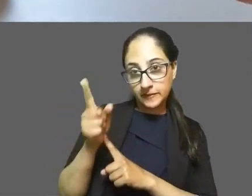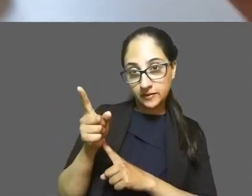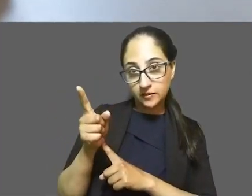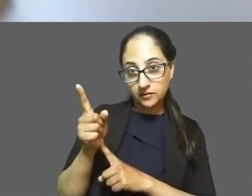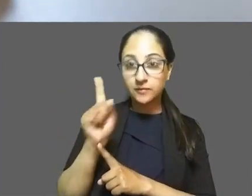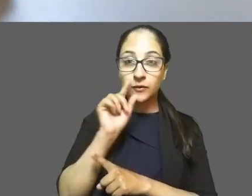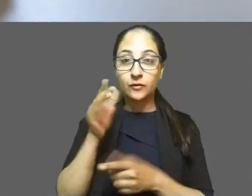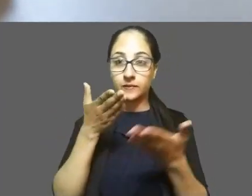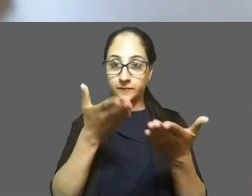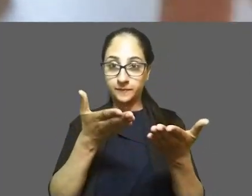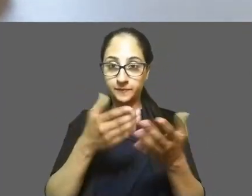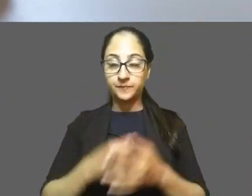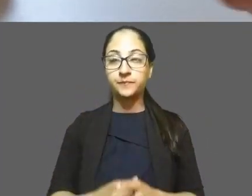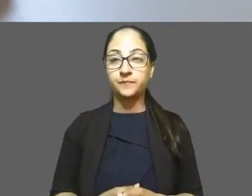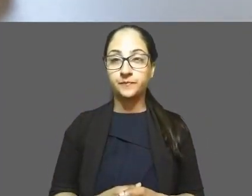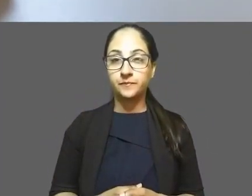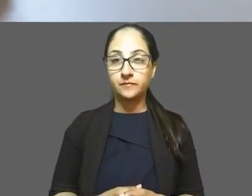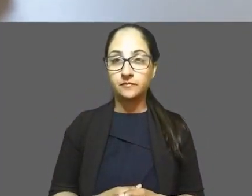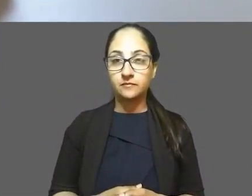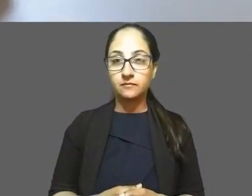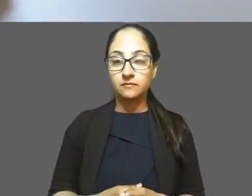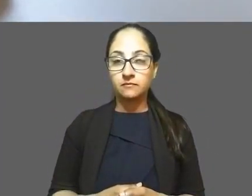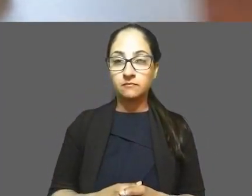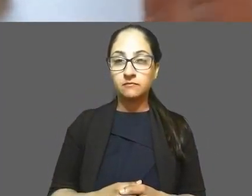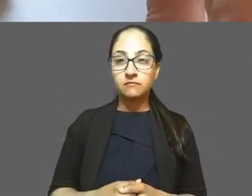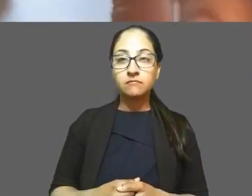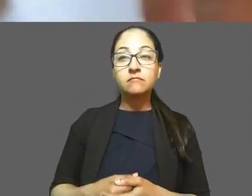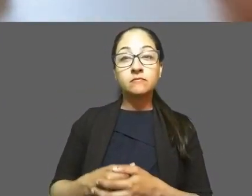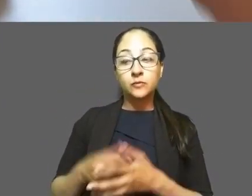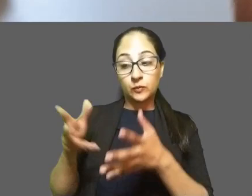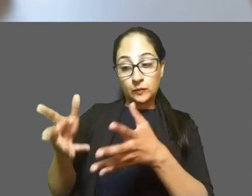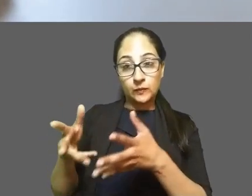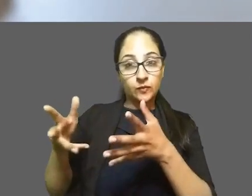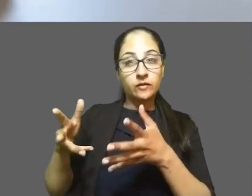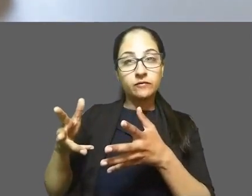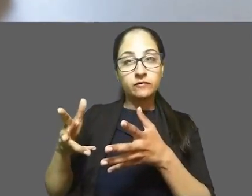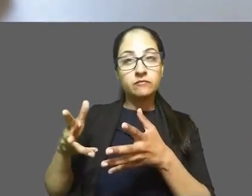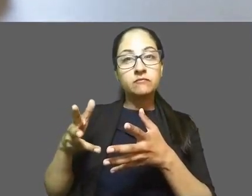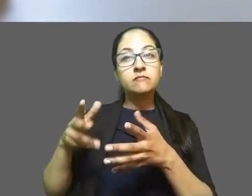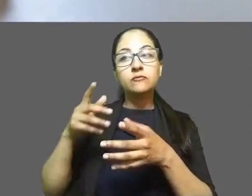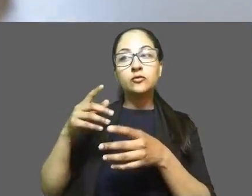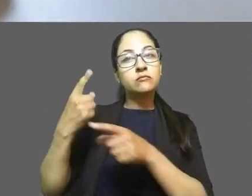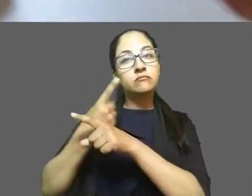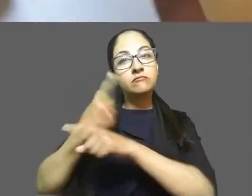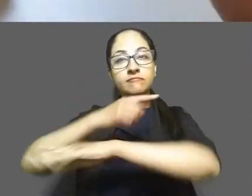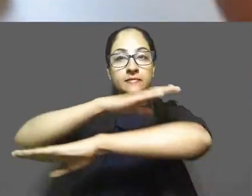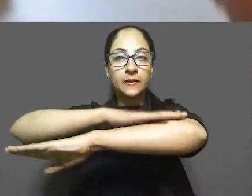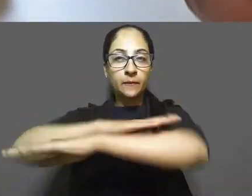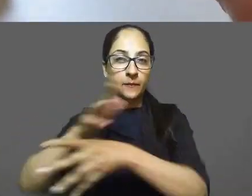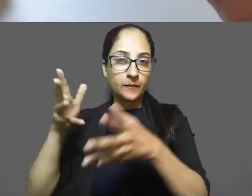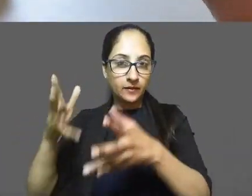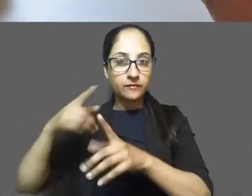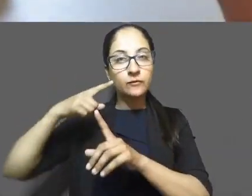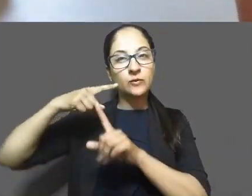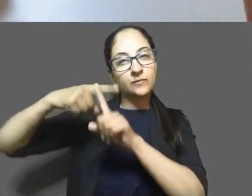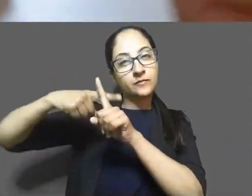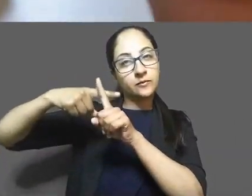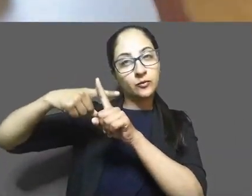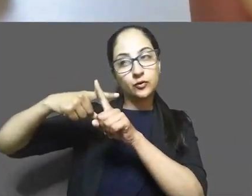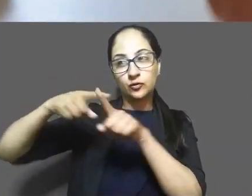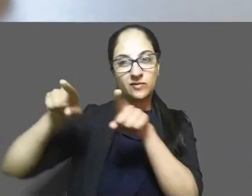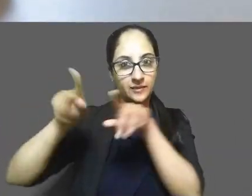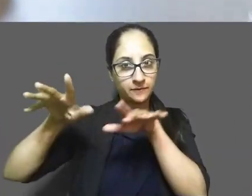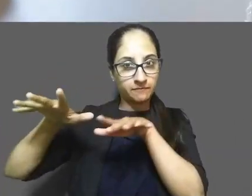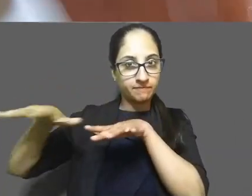hoping for. I've let this rest for about 35 minutes and this is what it's become. I let it rest at room temperature.